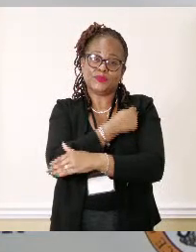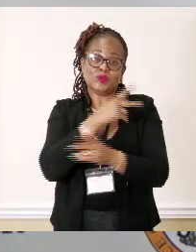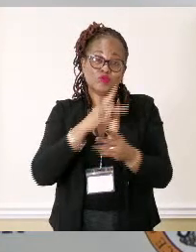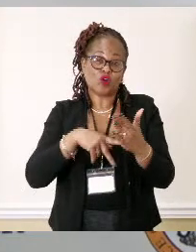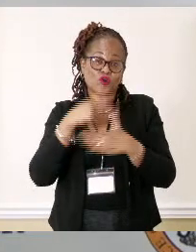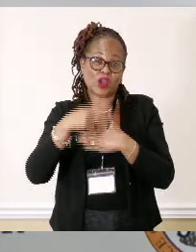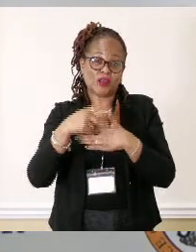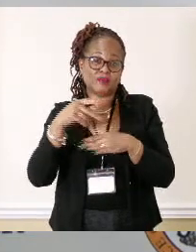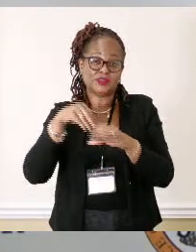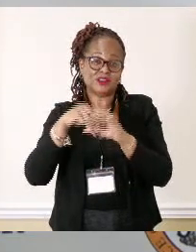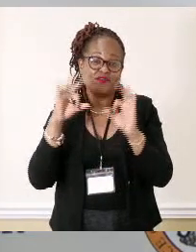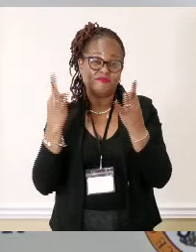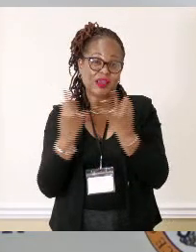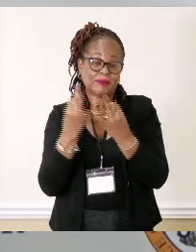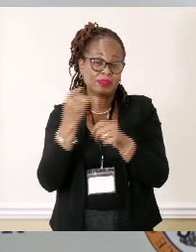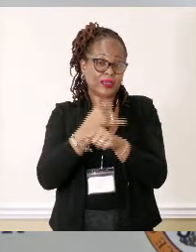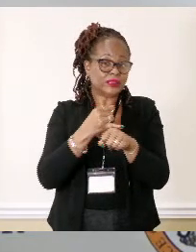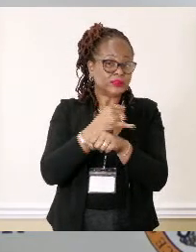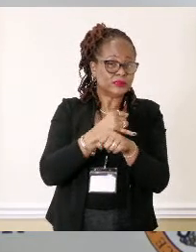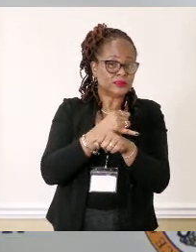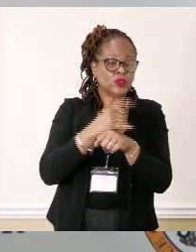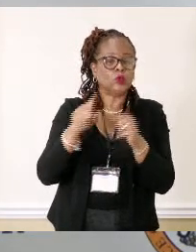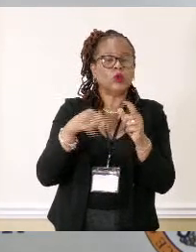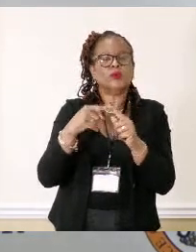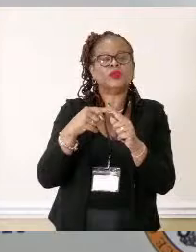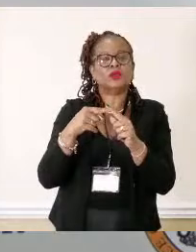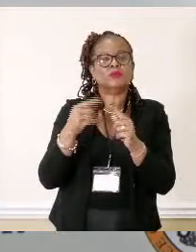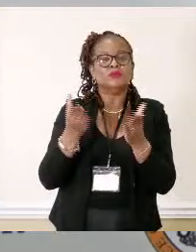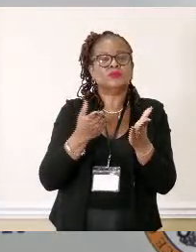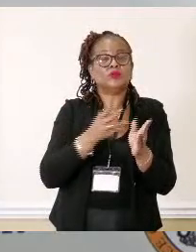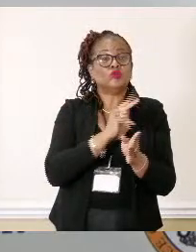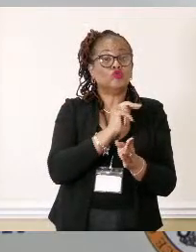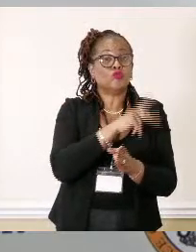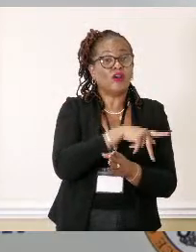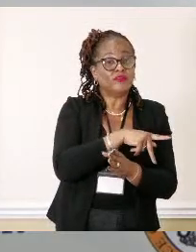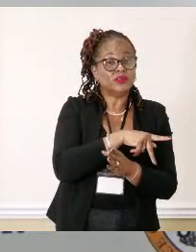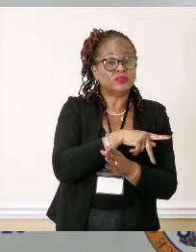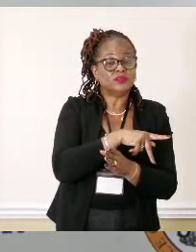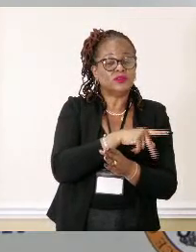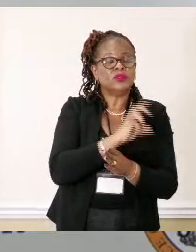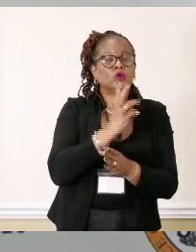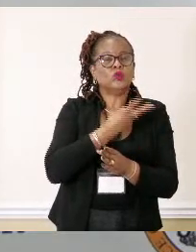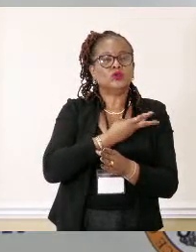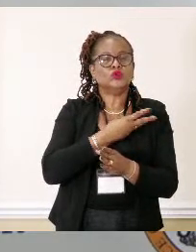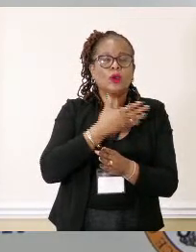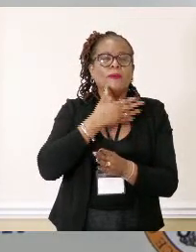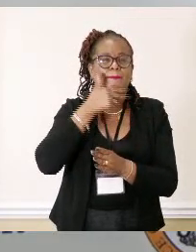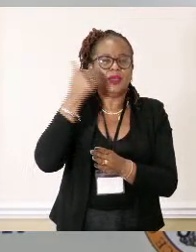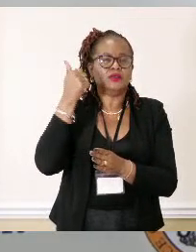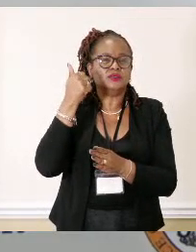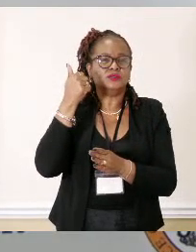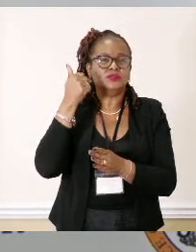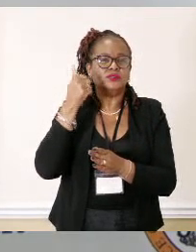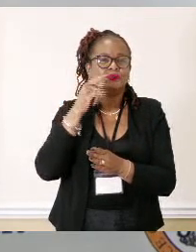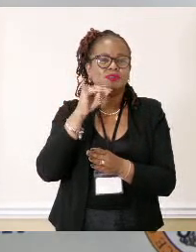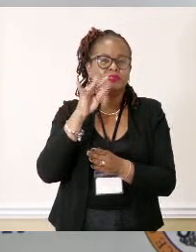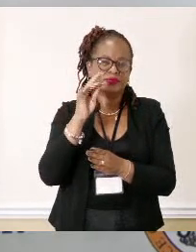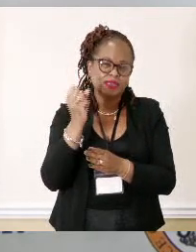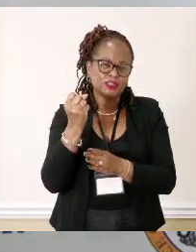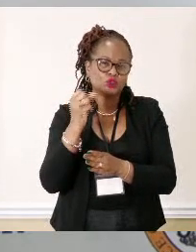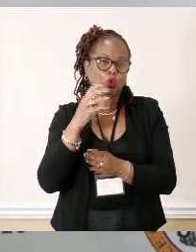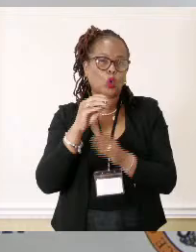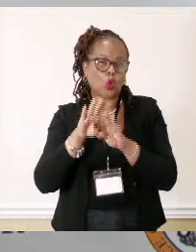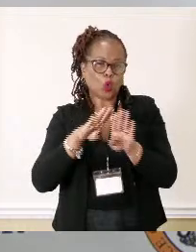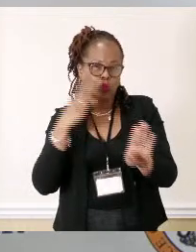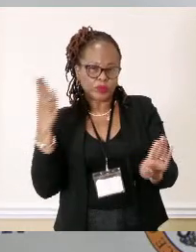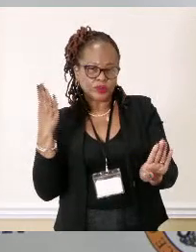program in the Family Islands. When we come to New Providence, we're going to do our best to keep the sites open with